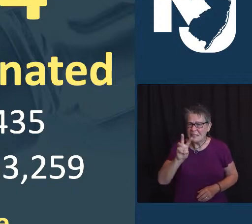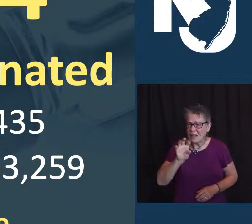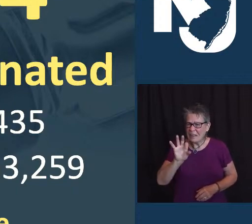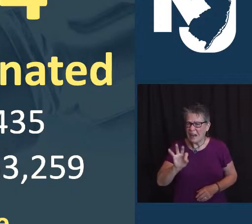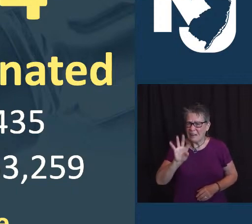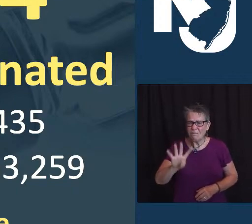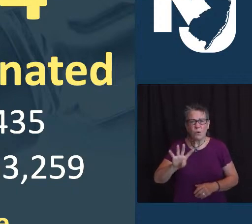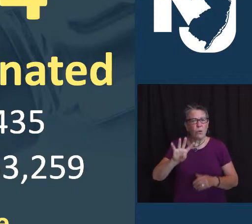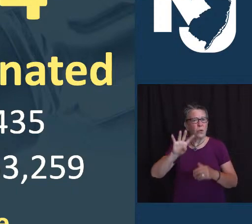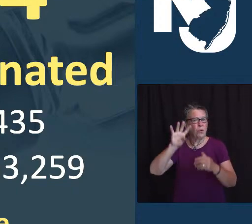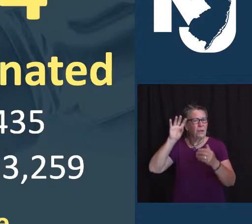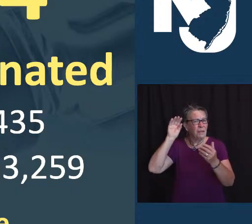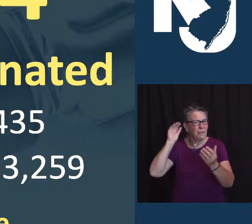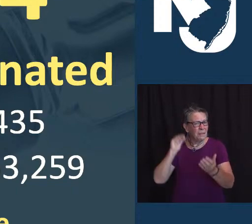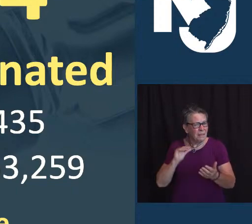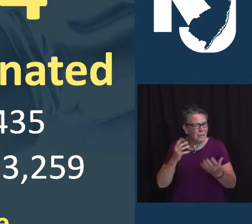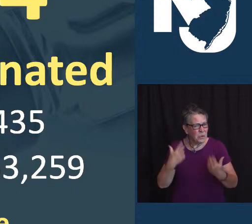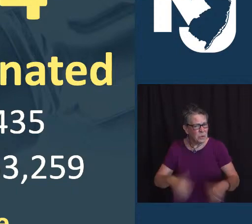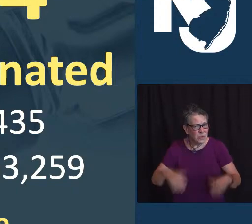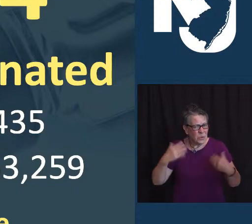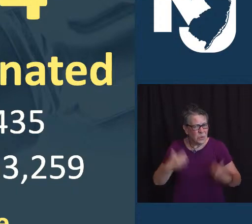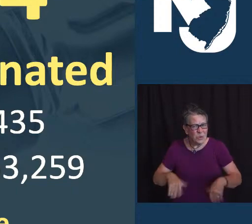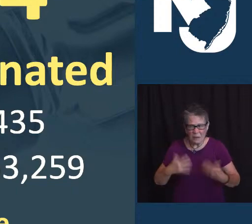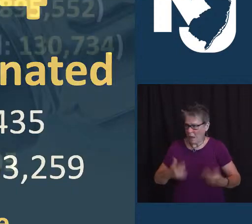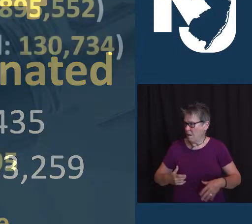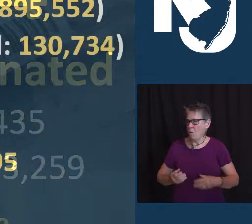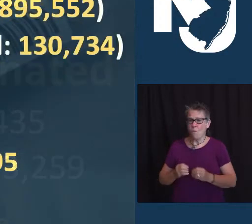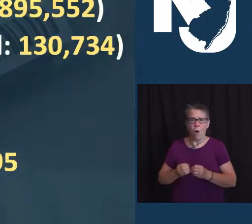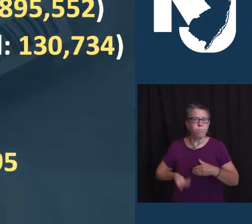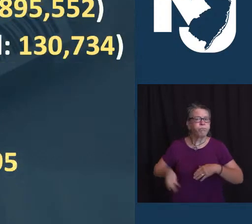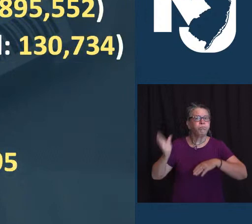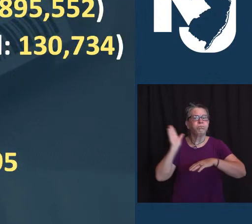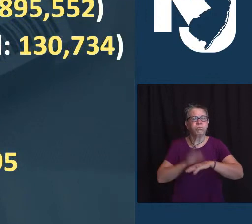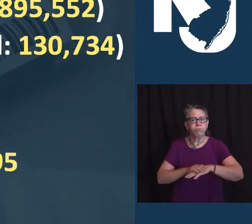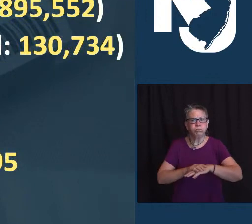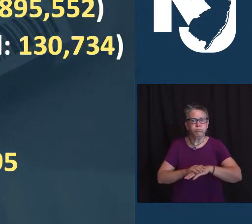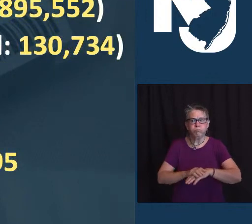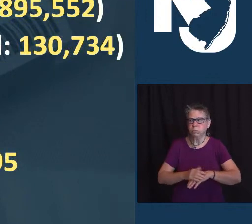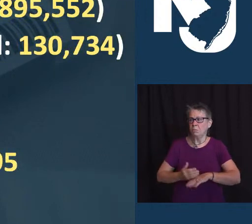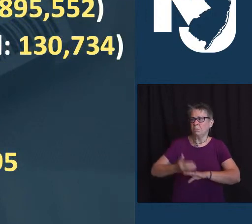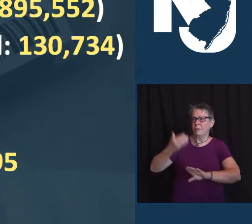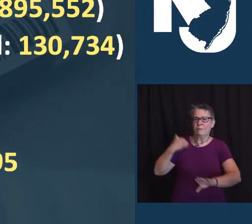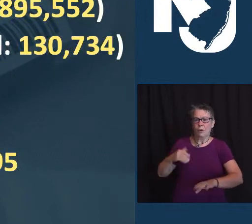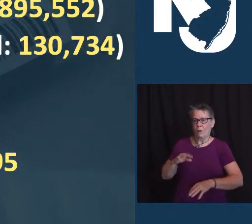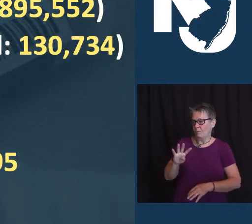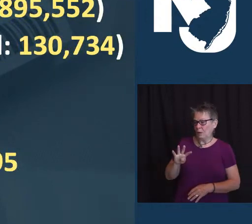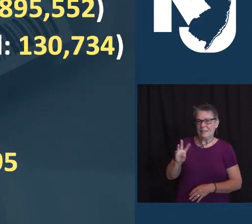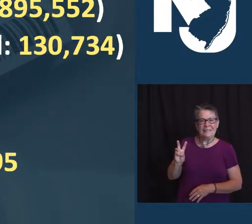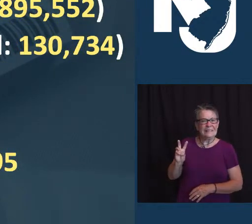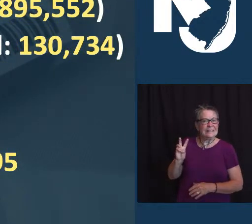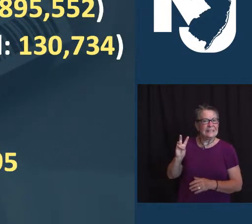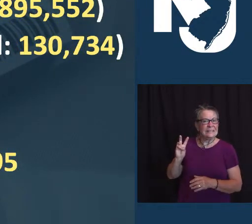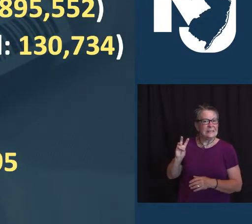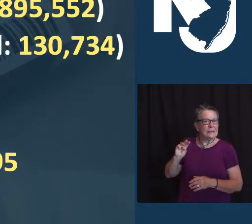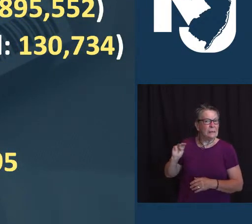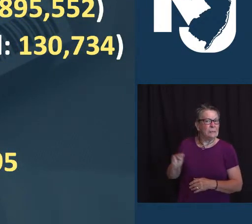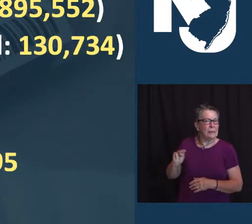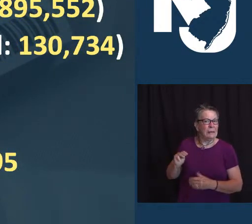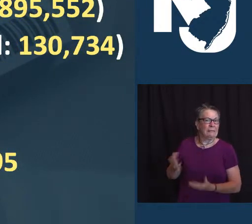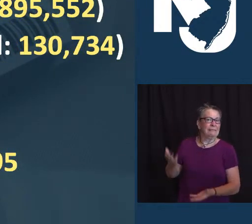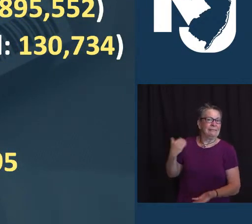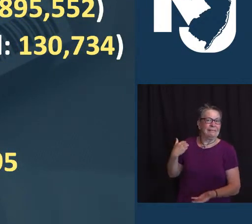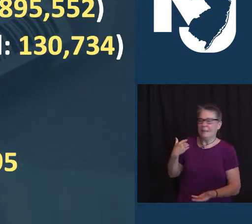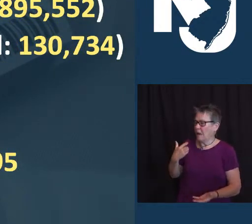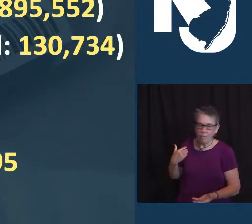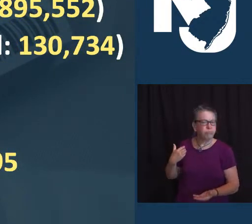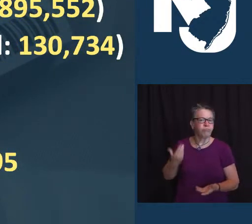46,765 since we last met on Wednesday. You can see here the one-day new case numbers for today, and from Thursday